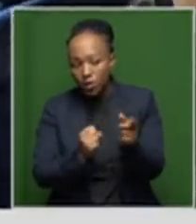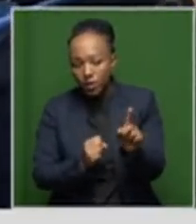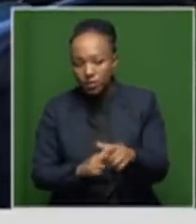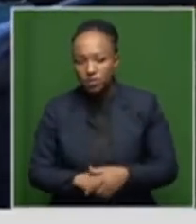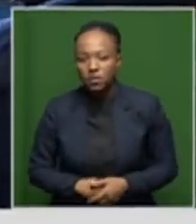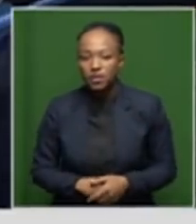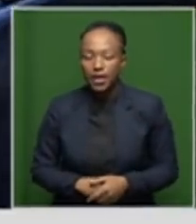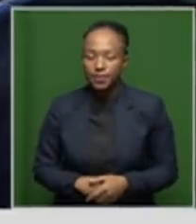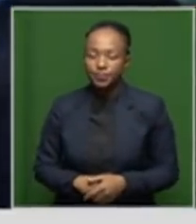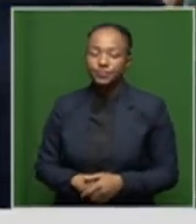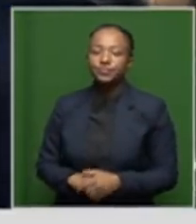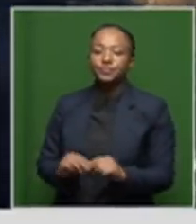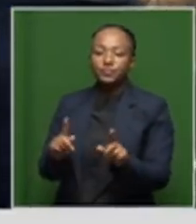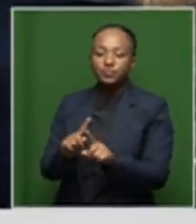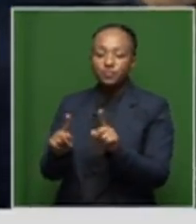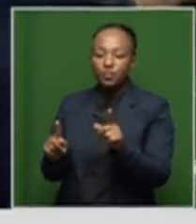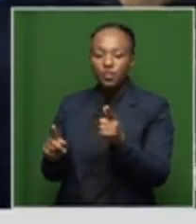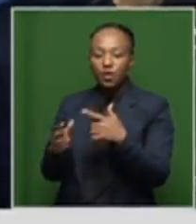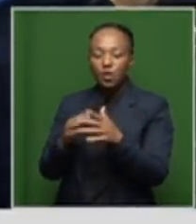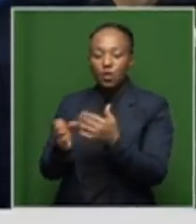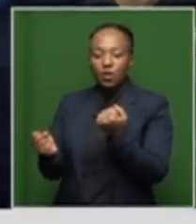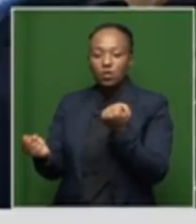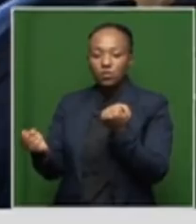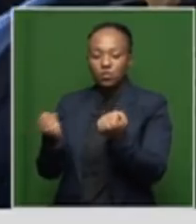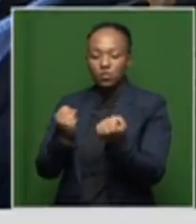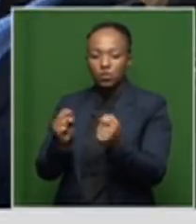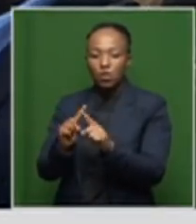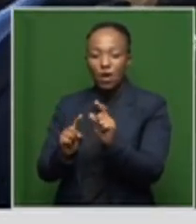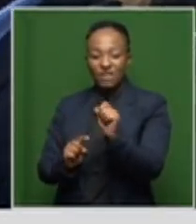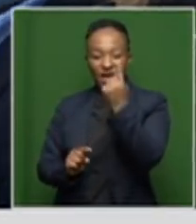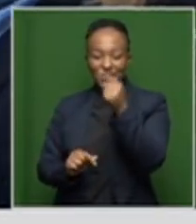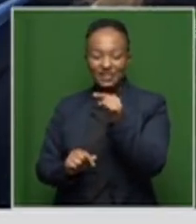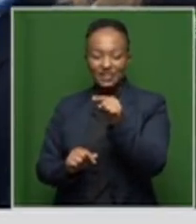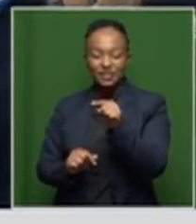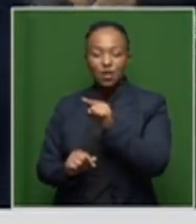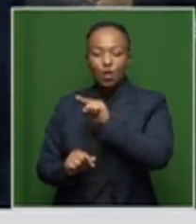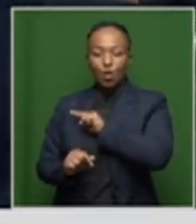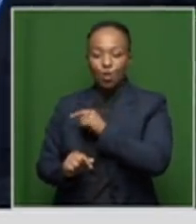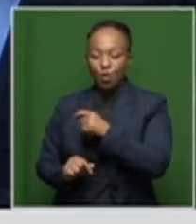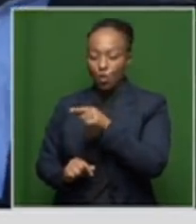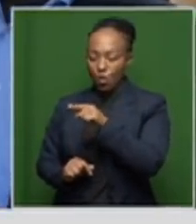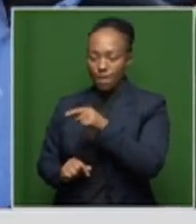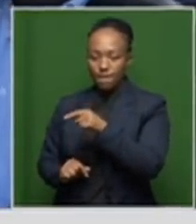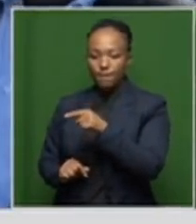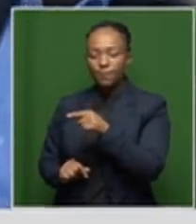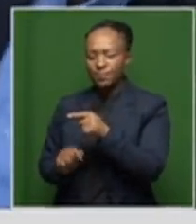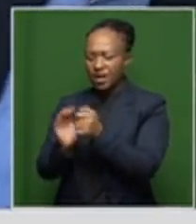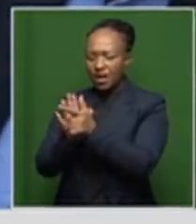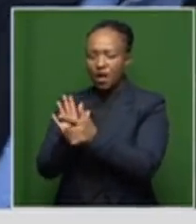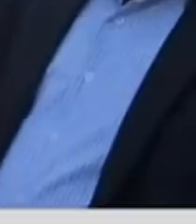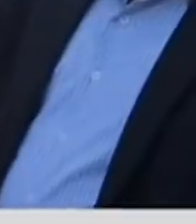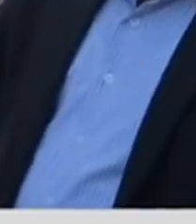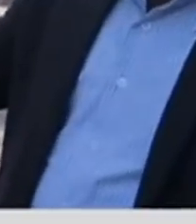Samgele, a few significant things happened in court this morning. The first one being, of course, the presence of advocates